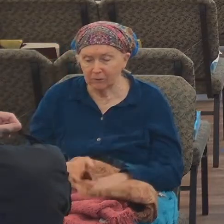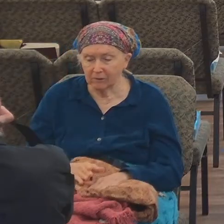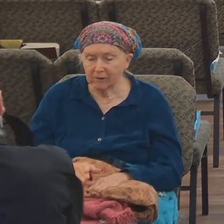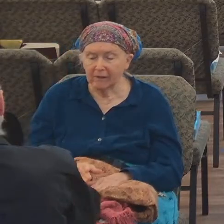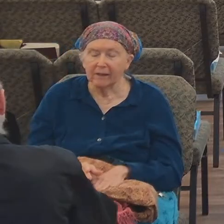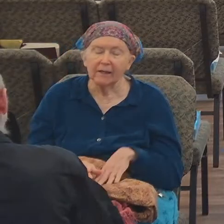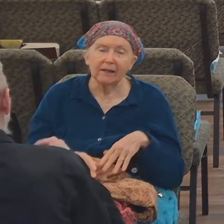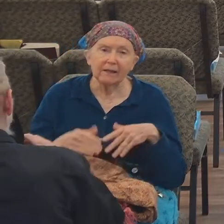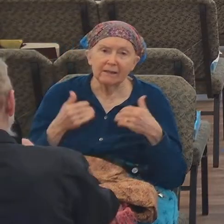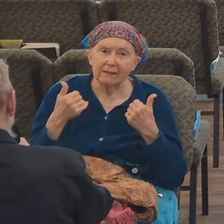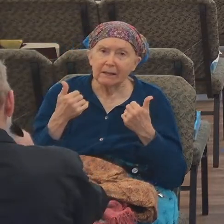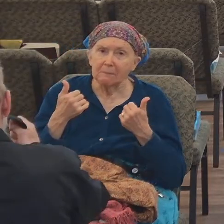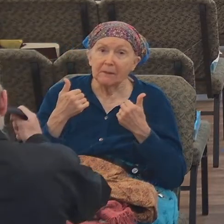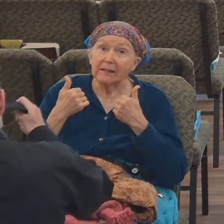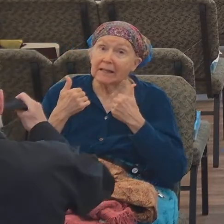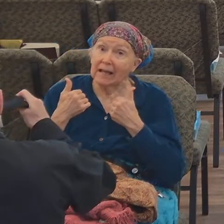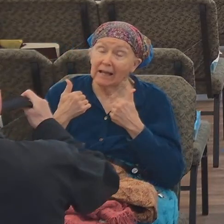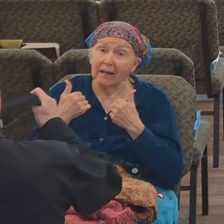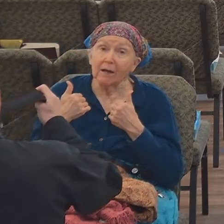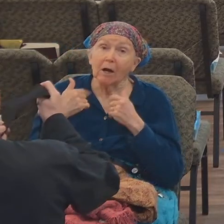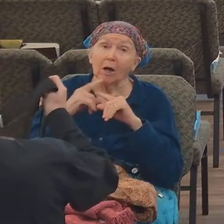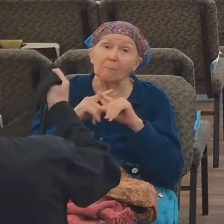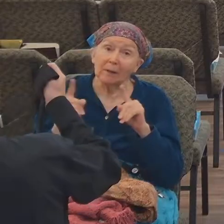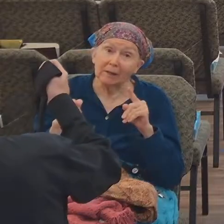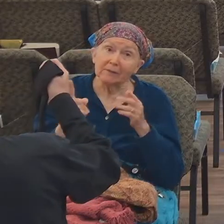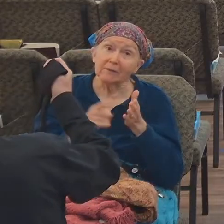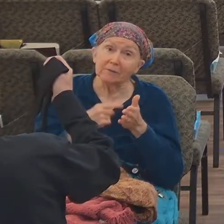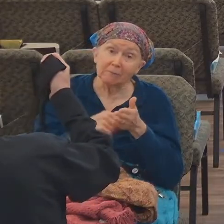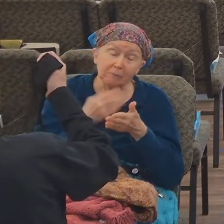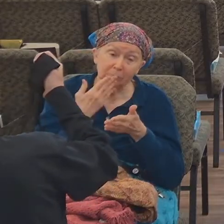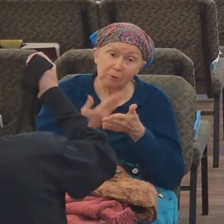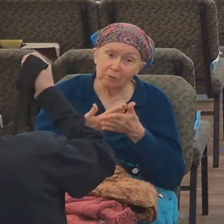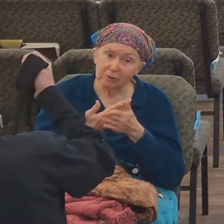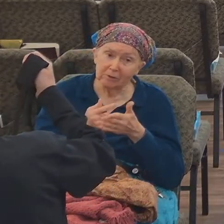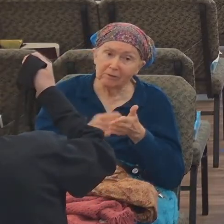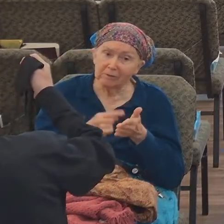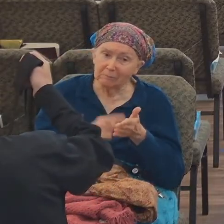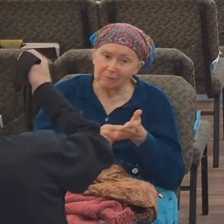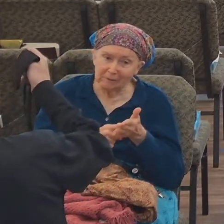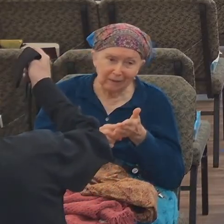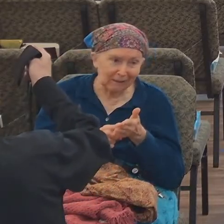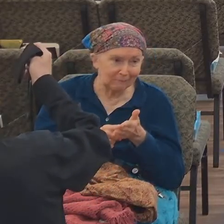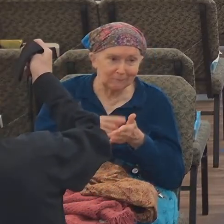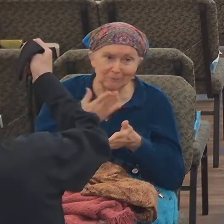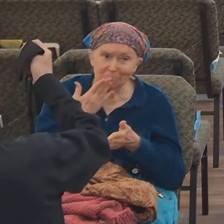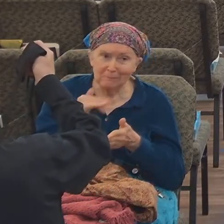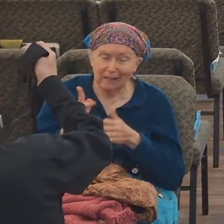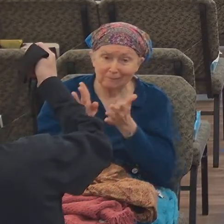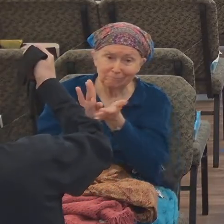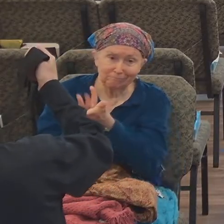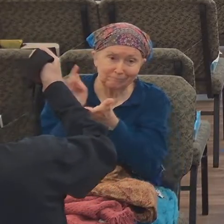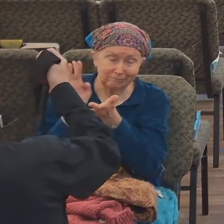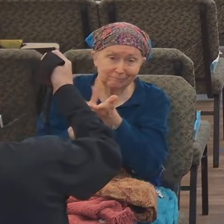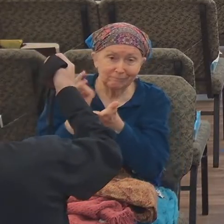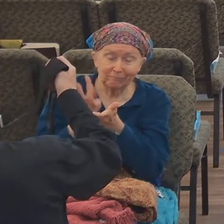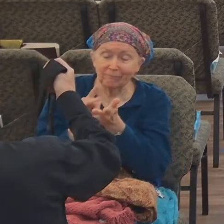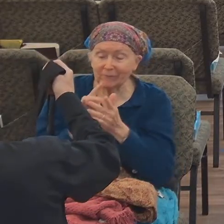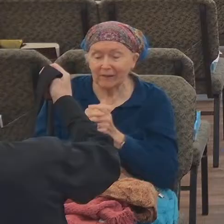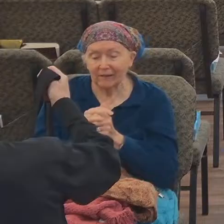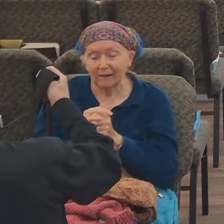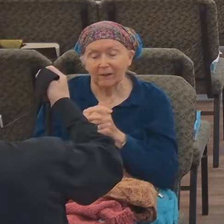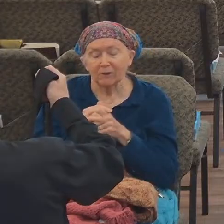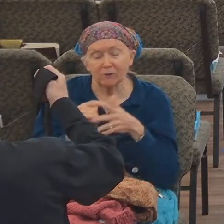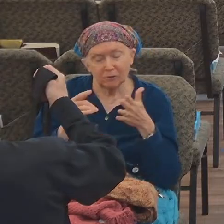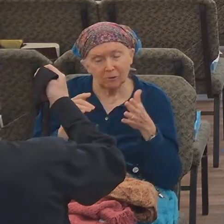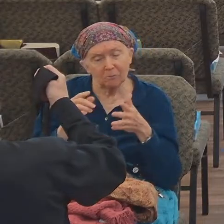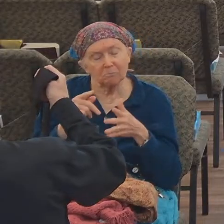mentions would be ways by which people like Paul would be evaluated, whether or not they were the real deal,